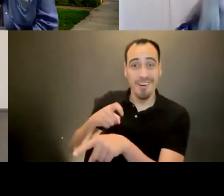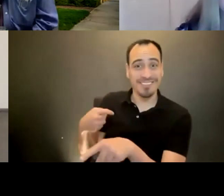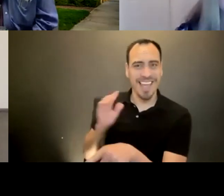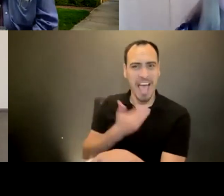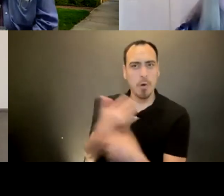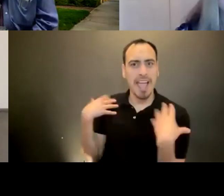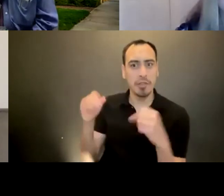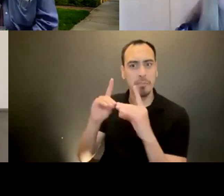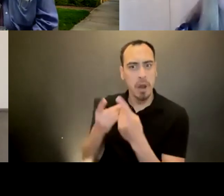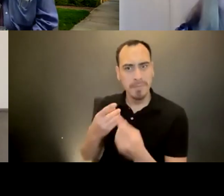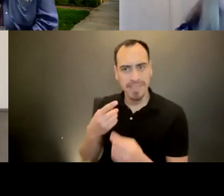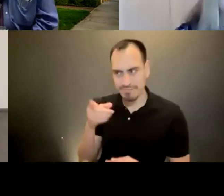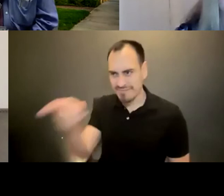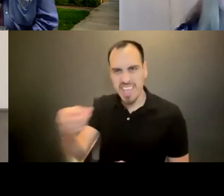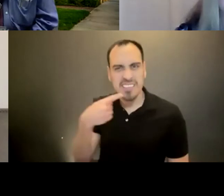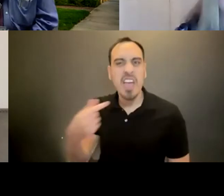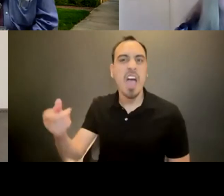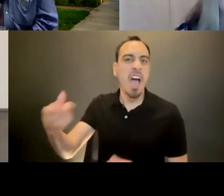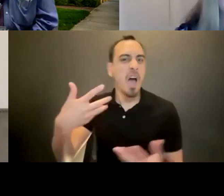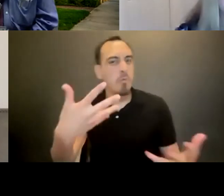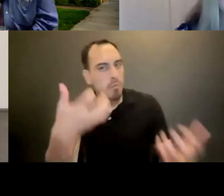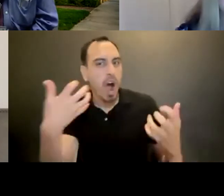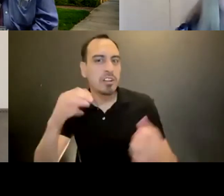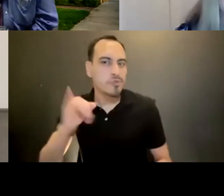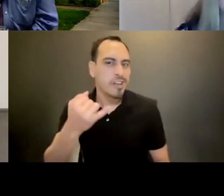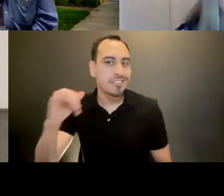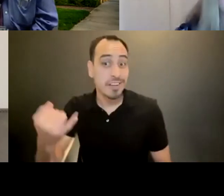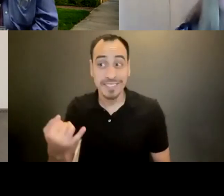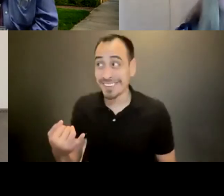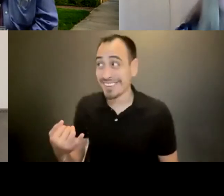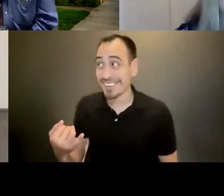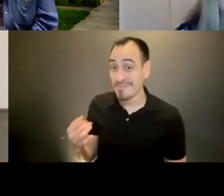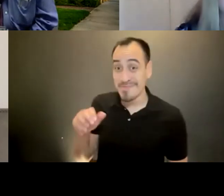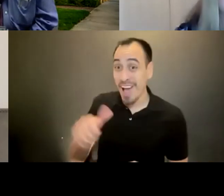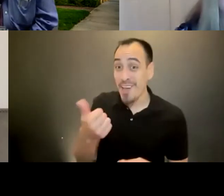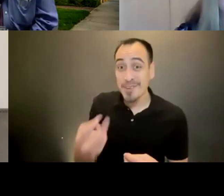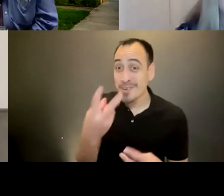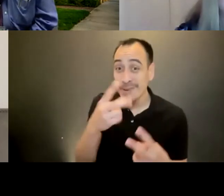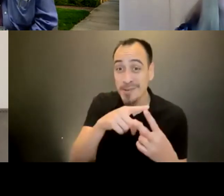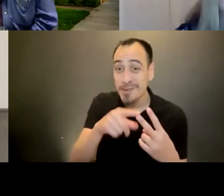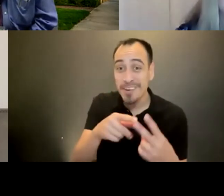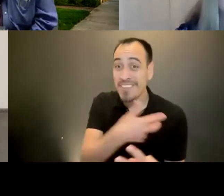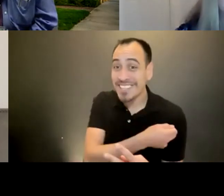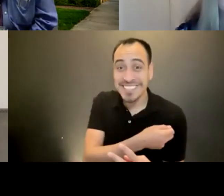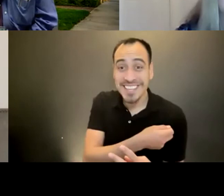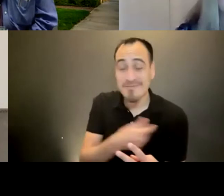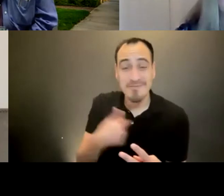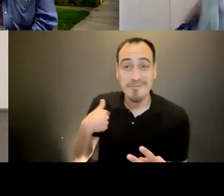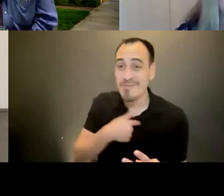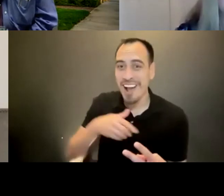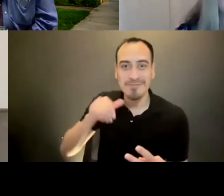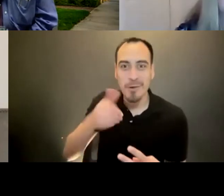the Johnson & Johnson. We haven't had that happen for any of the other two. So it just goes to show that,